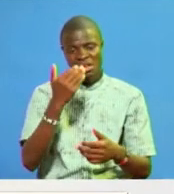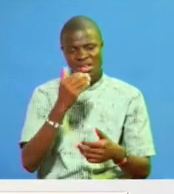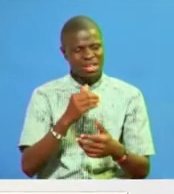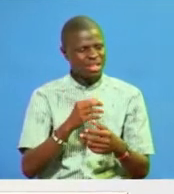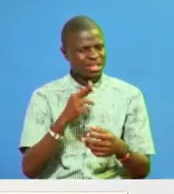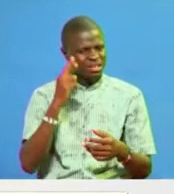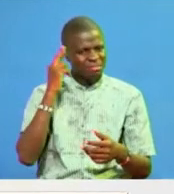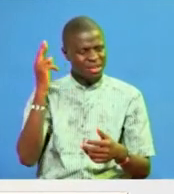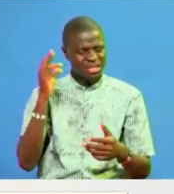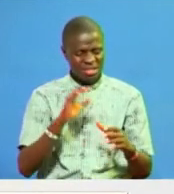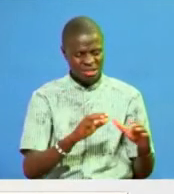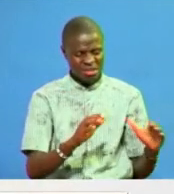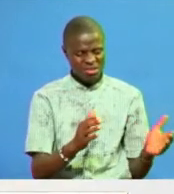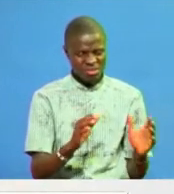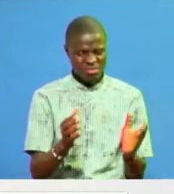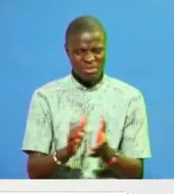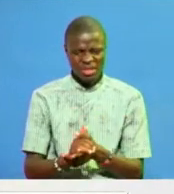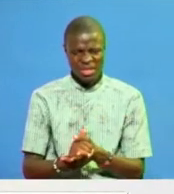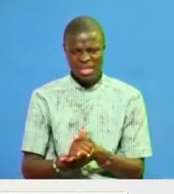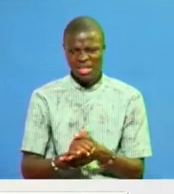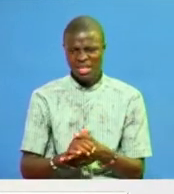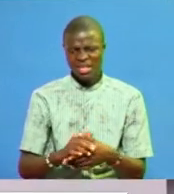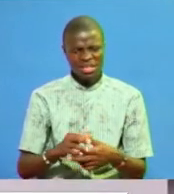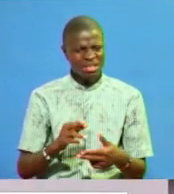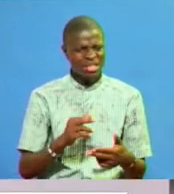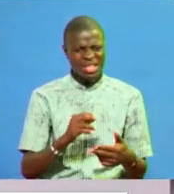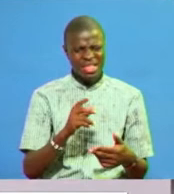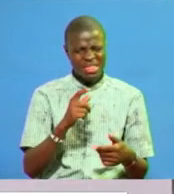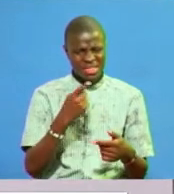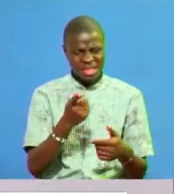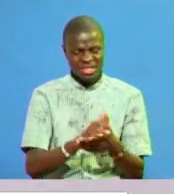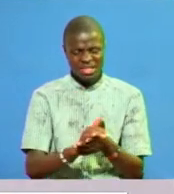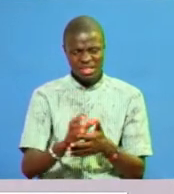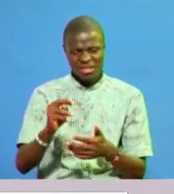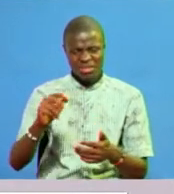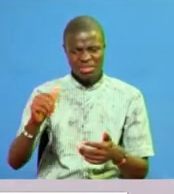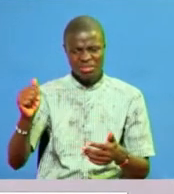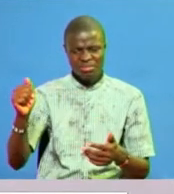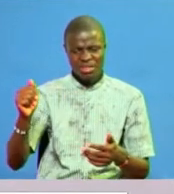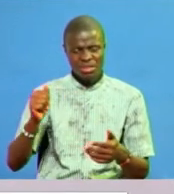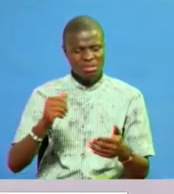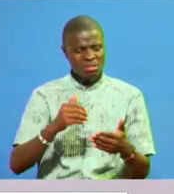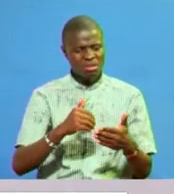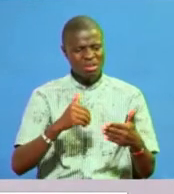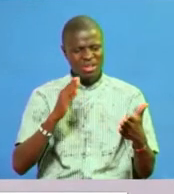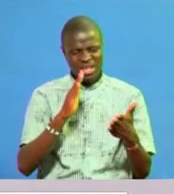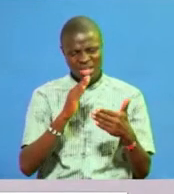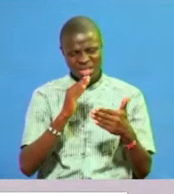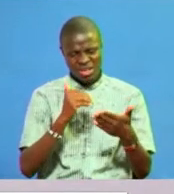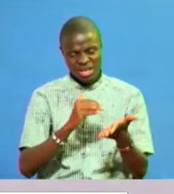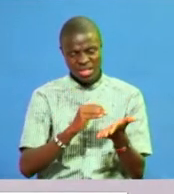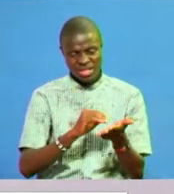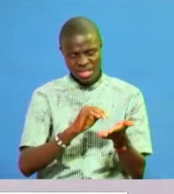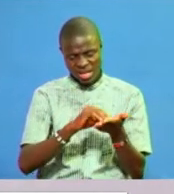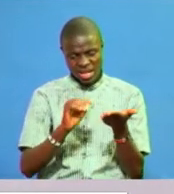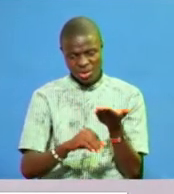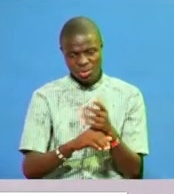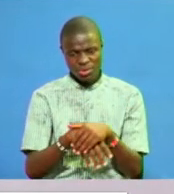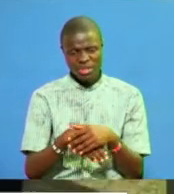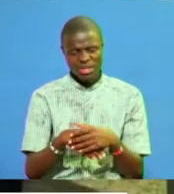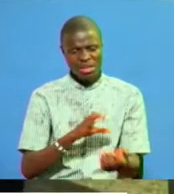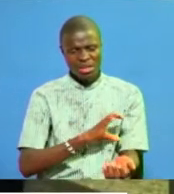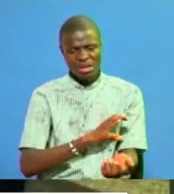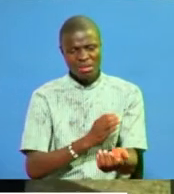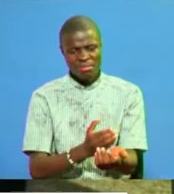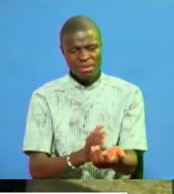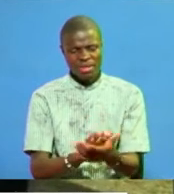community that condoms prevent sexually transmitted diseases, unwanted pregnancy, and also to encourage their use